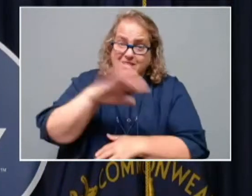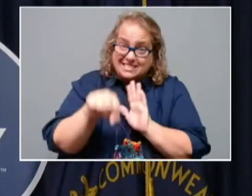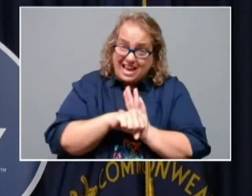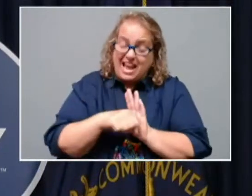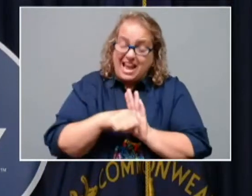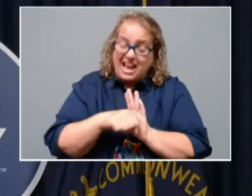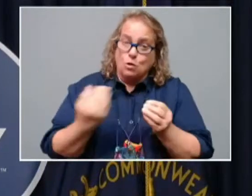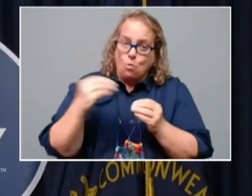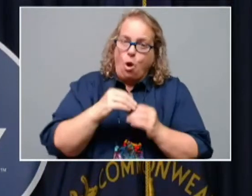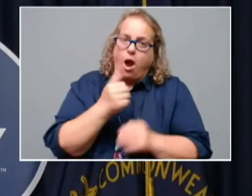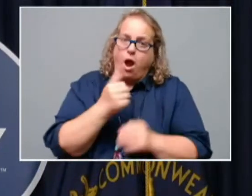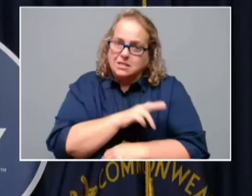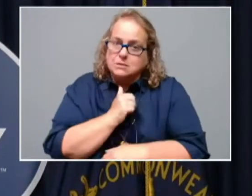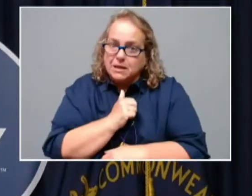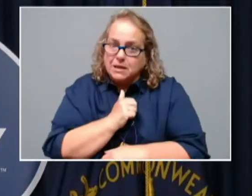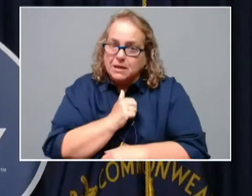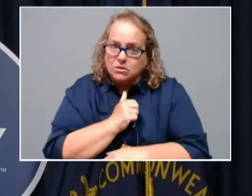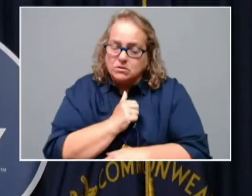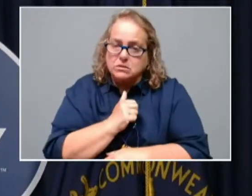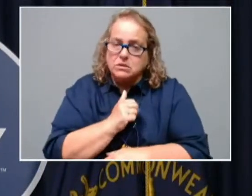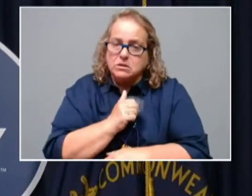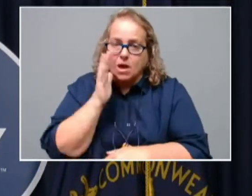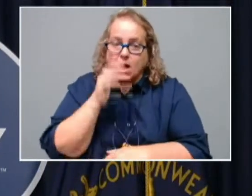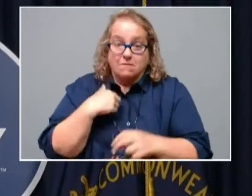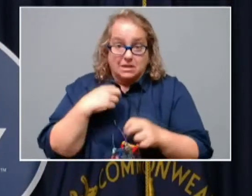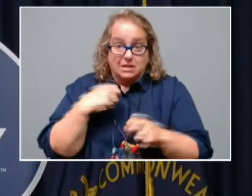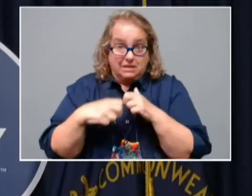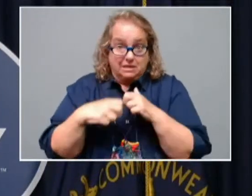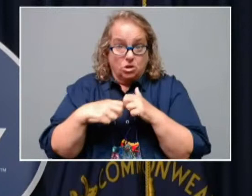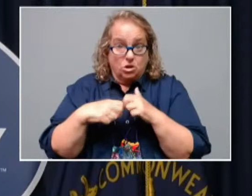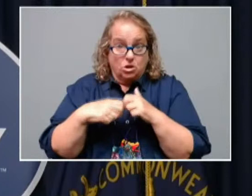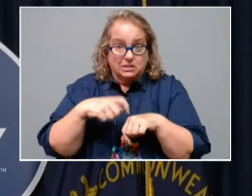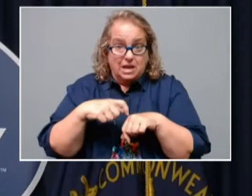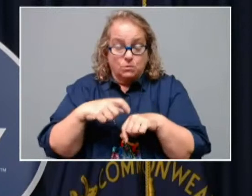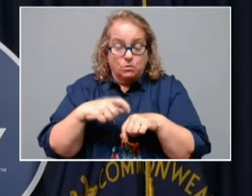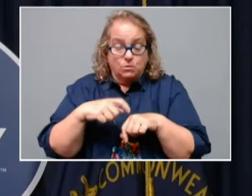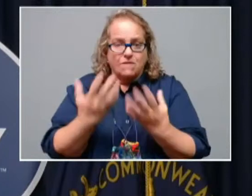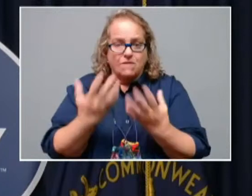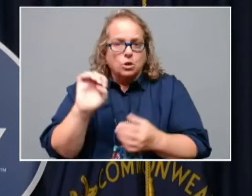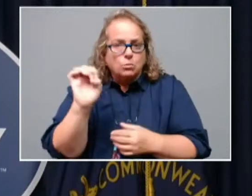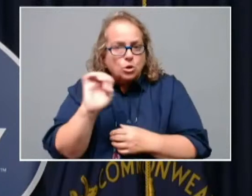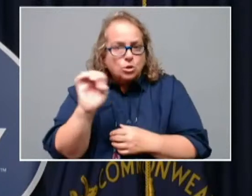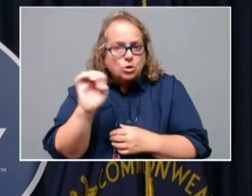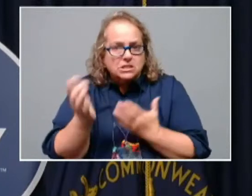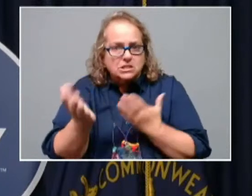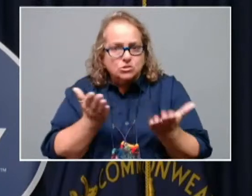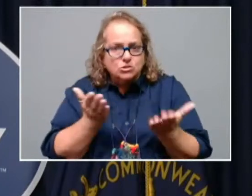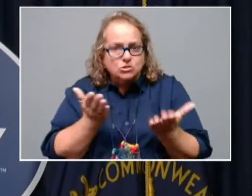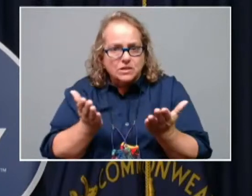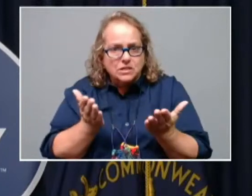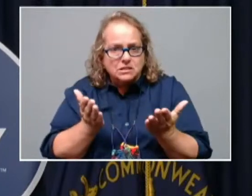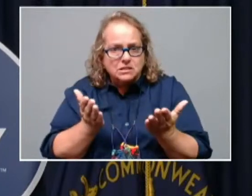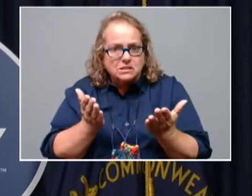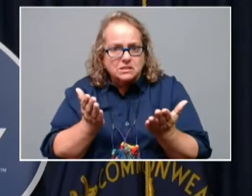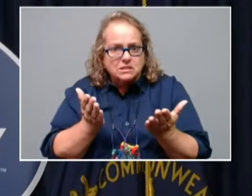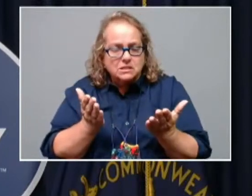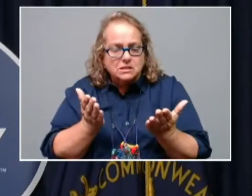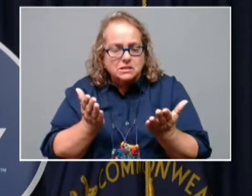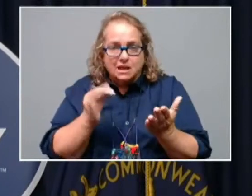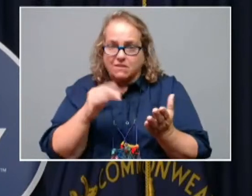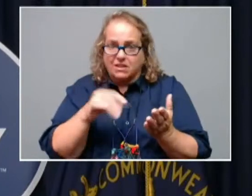the top 2, it's going to have a difficult time providing emergency services.